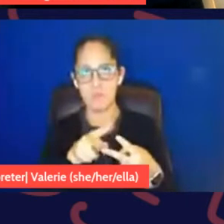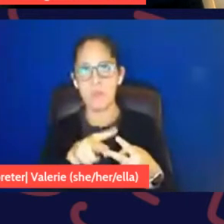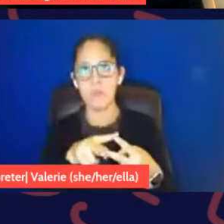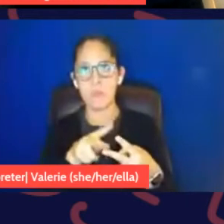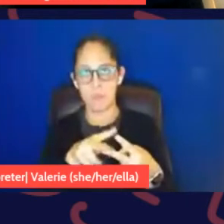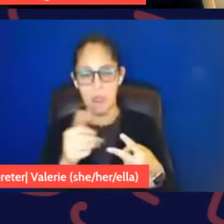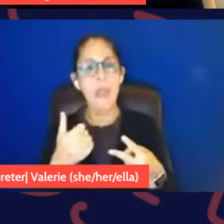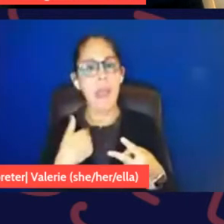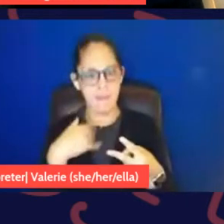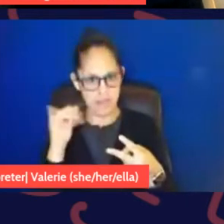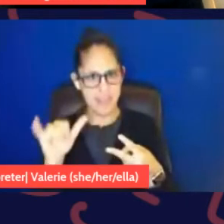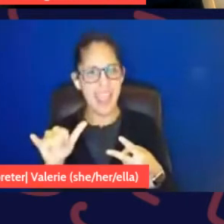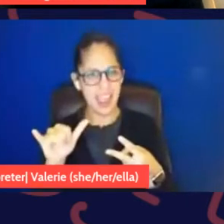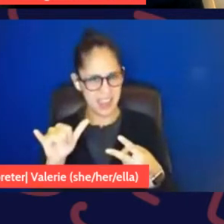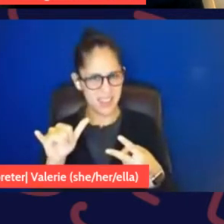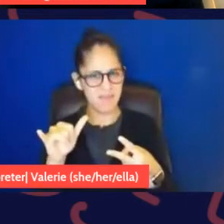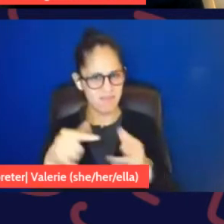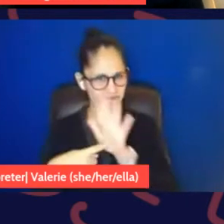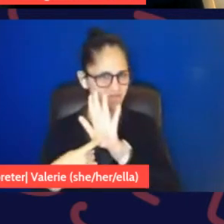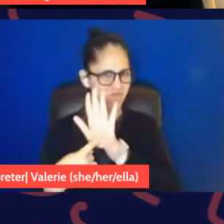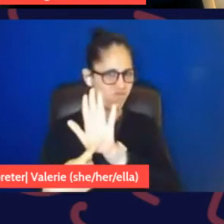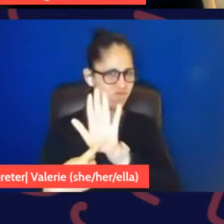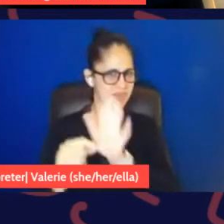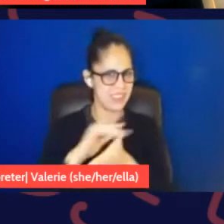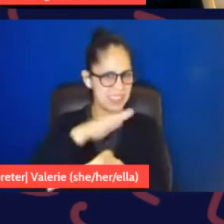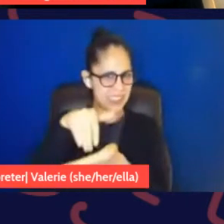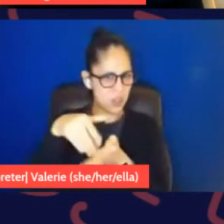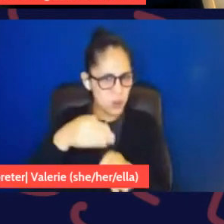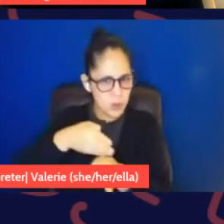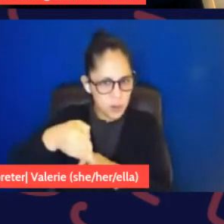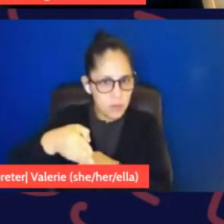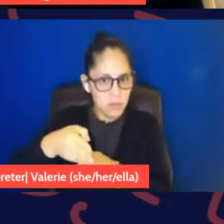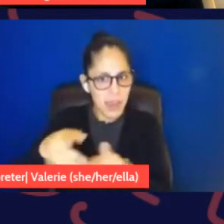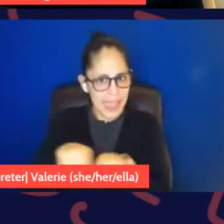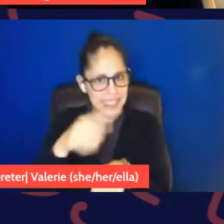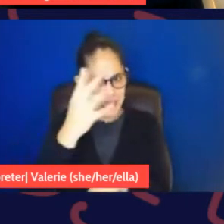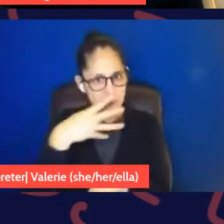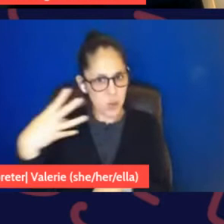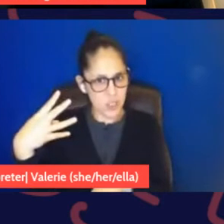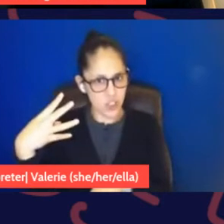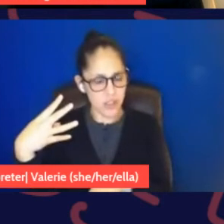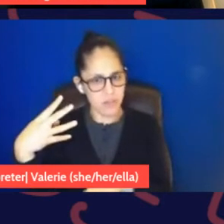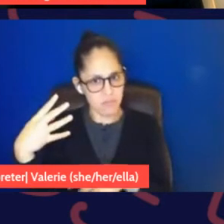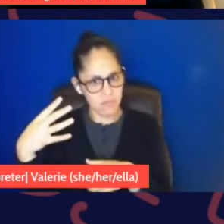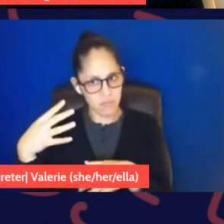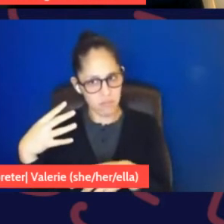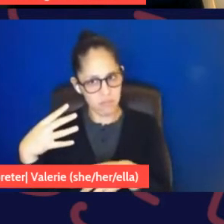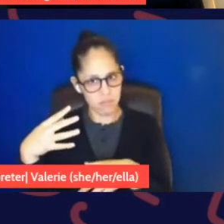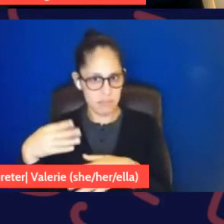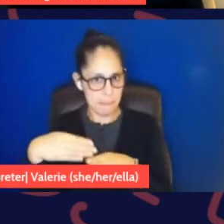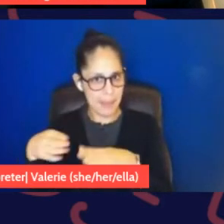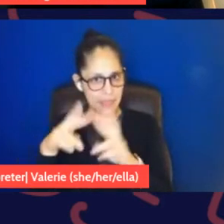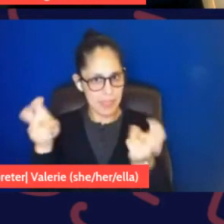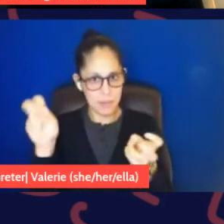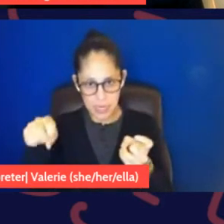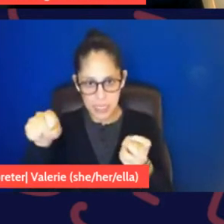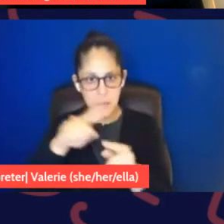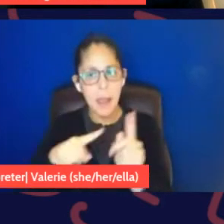kind of center on immigration as a theme. but I think I am more interested